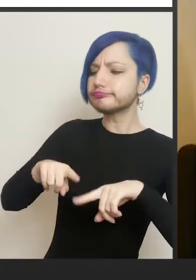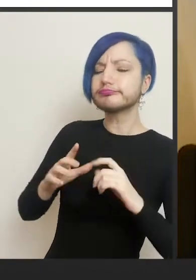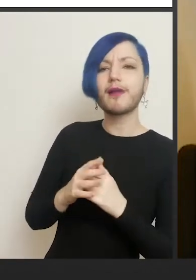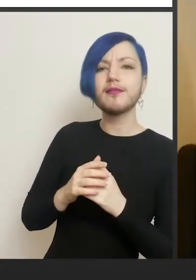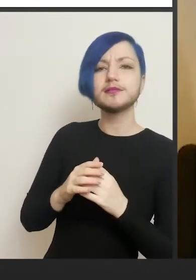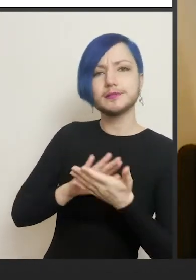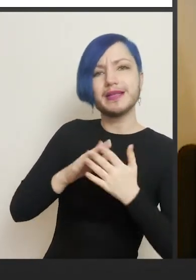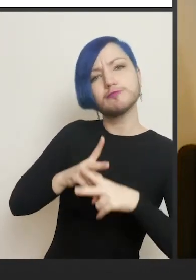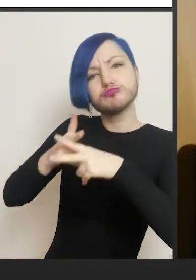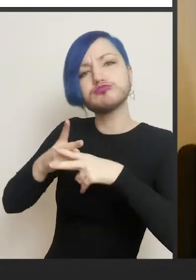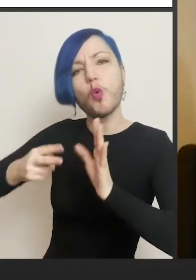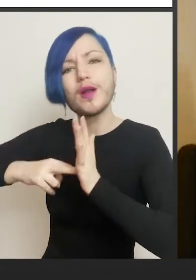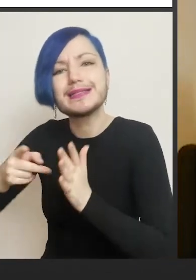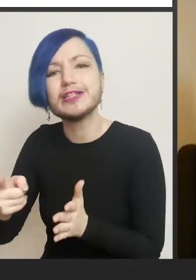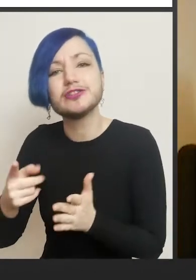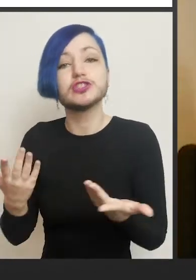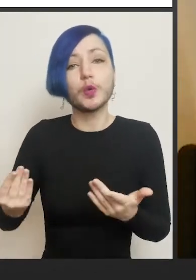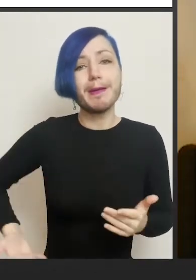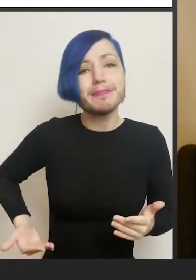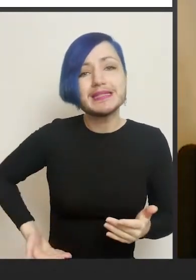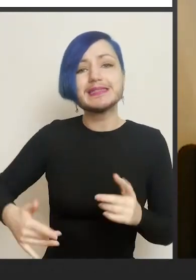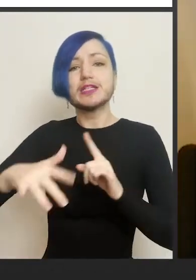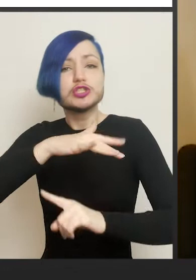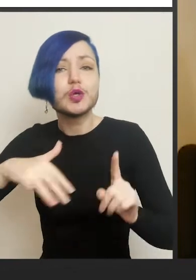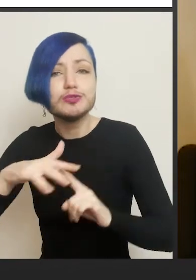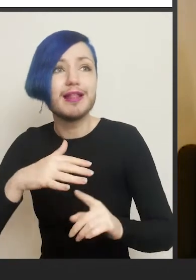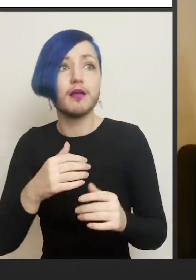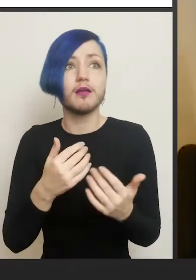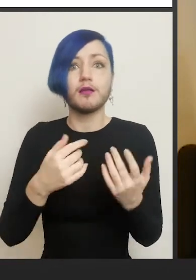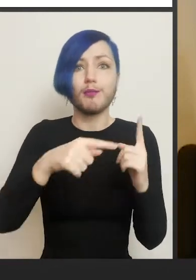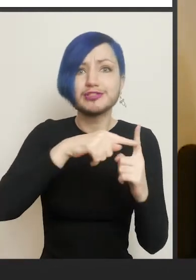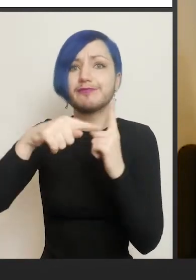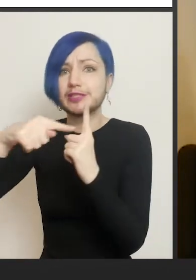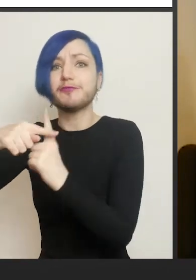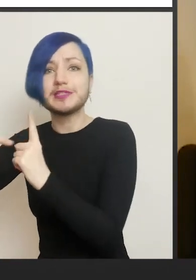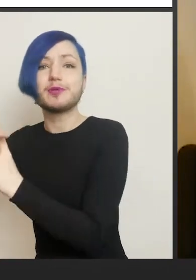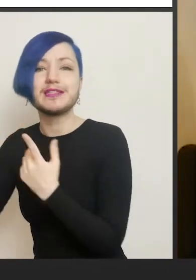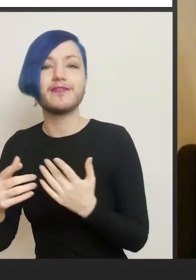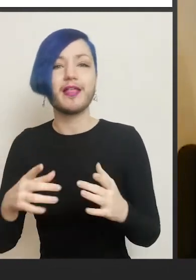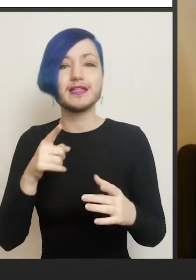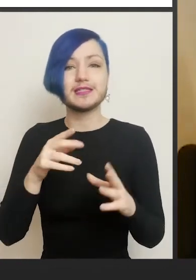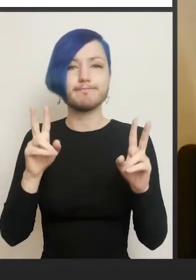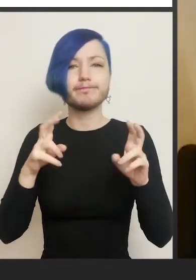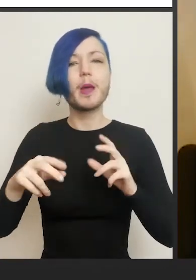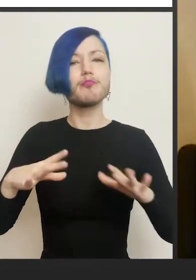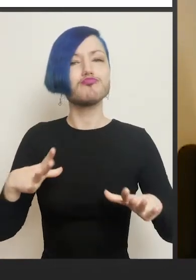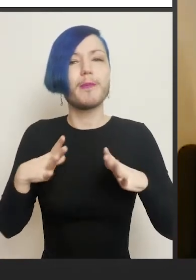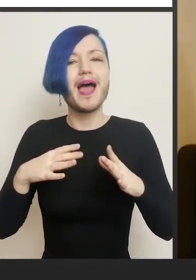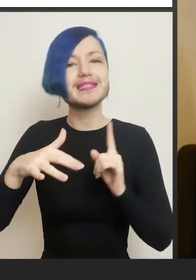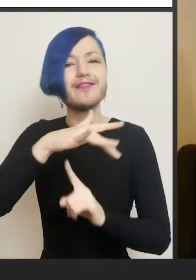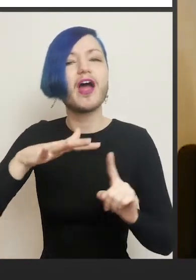they look after the organization. So it makes business sense, it makes social sense. It's about having a prepared